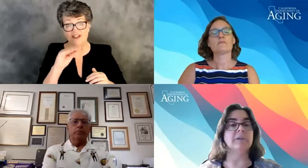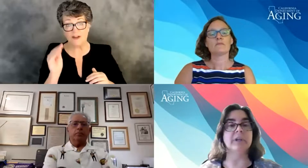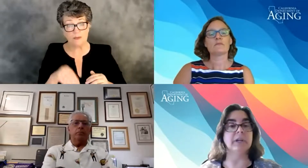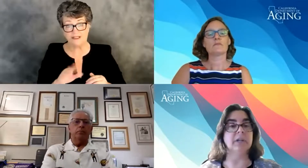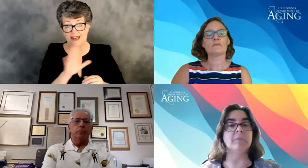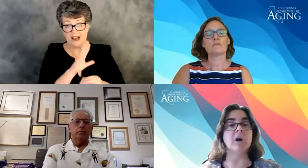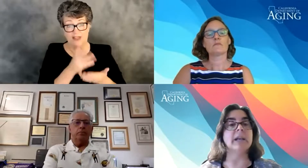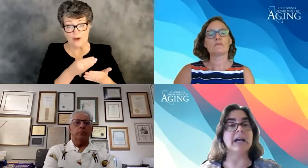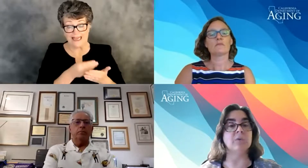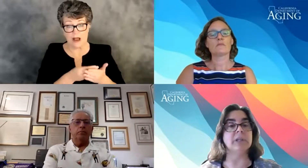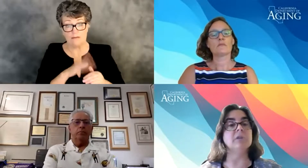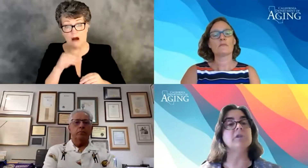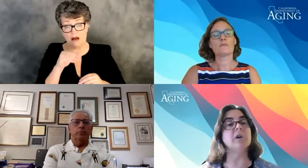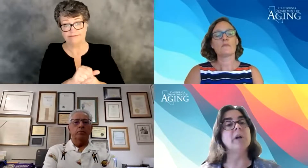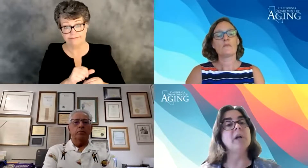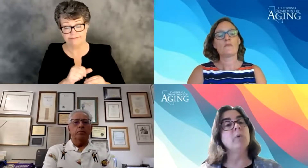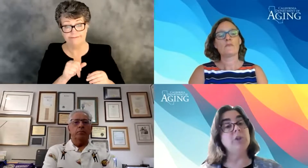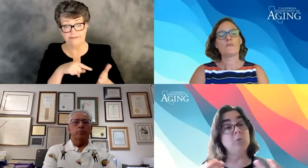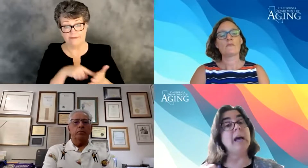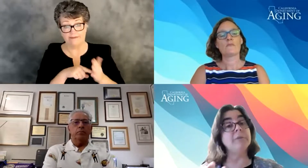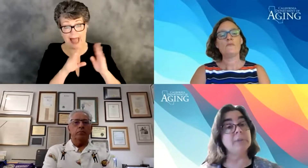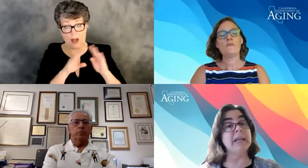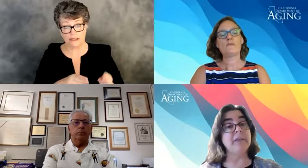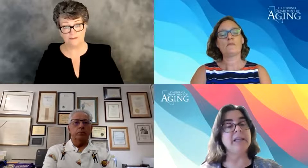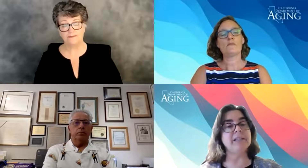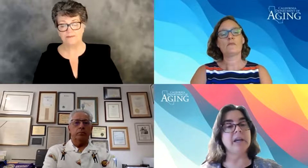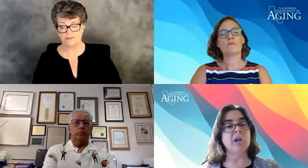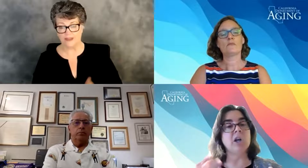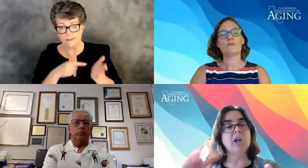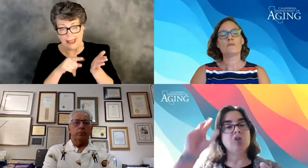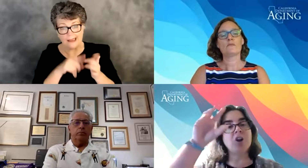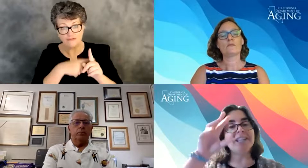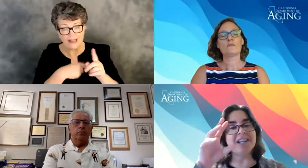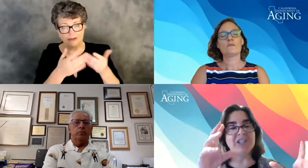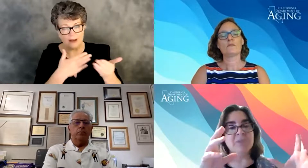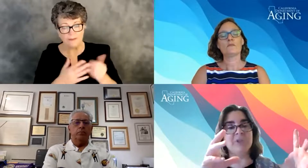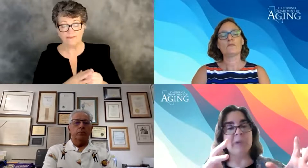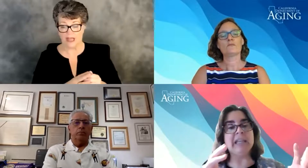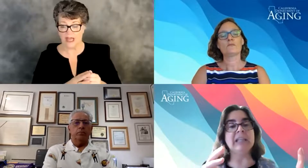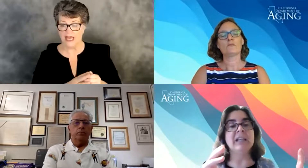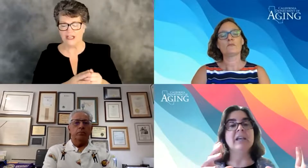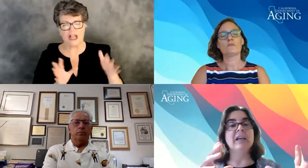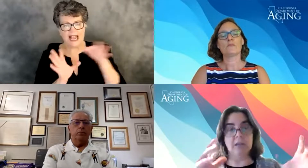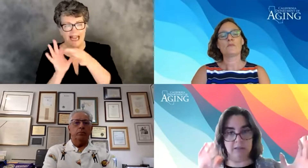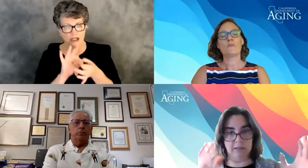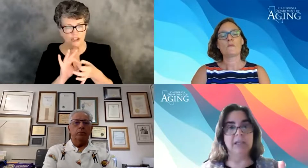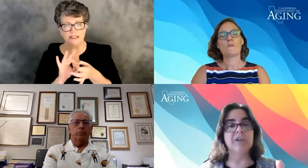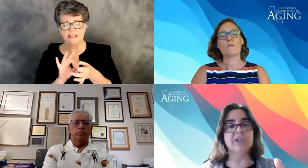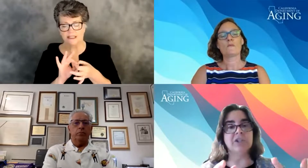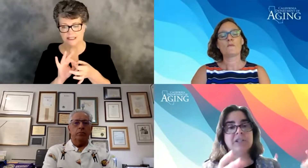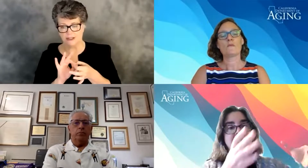even of their income on housing. So we do have some data that is there, drawing connections between